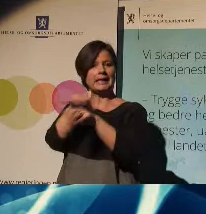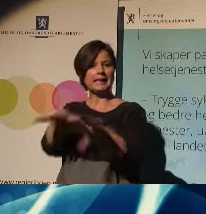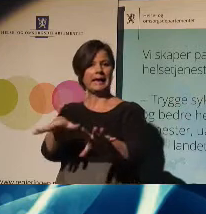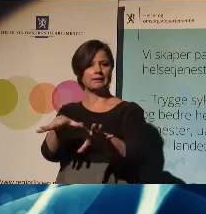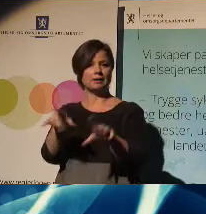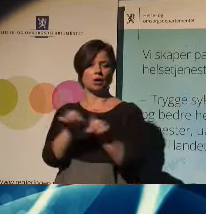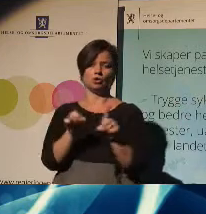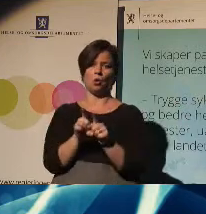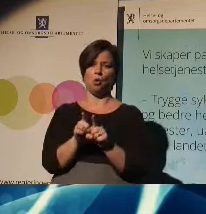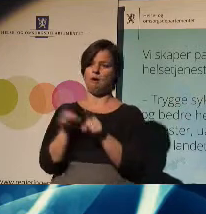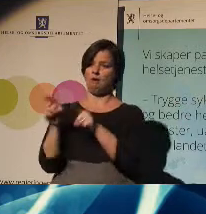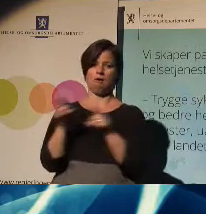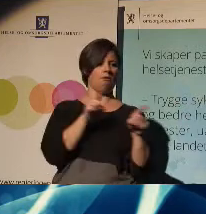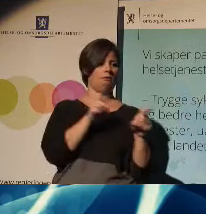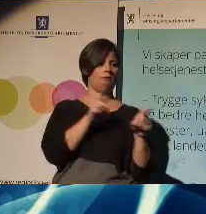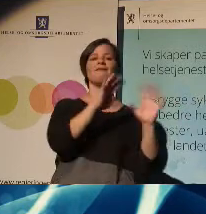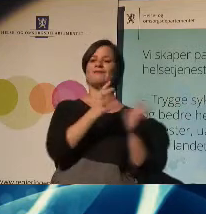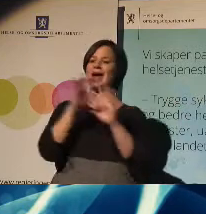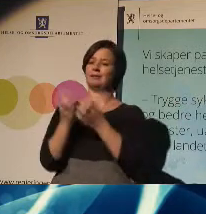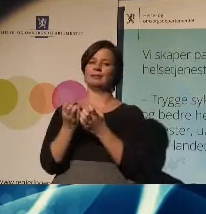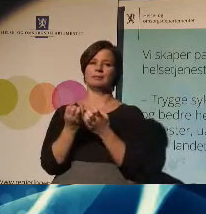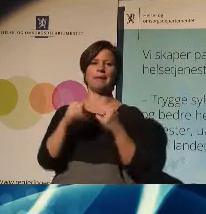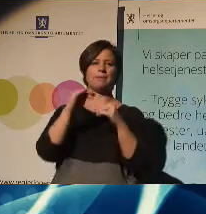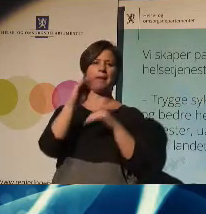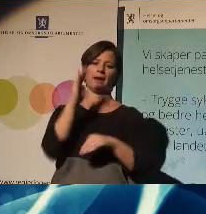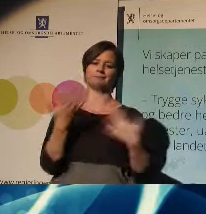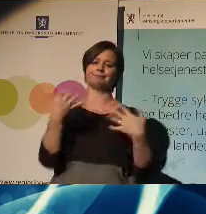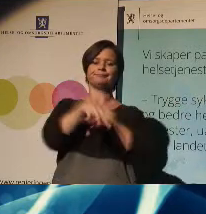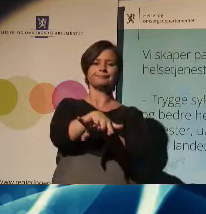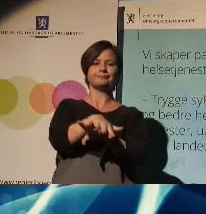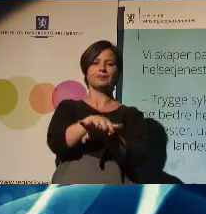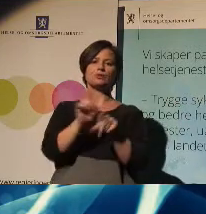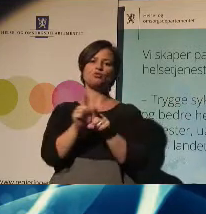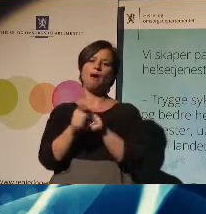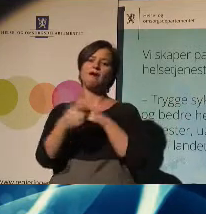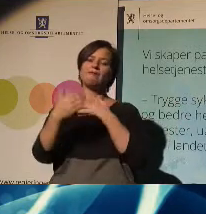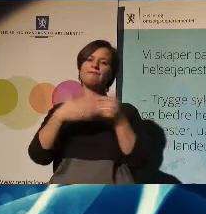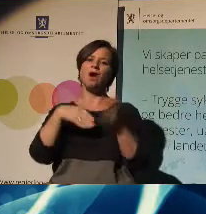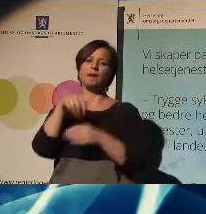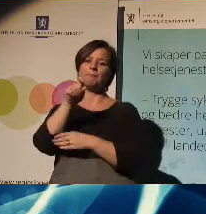are gradually now beginning to blend, and where professionals begin to answer